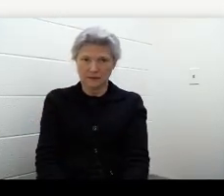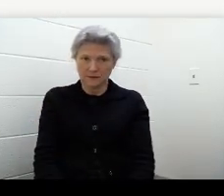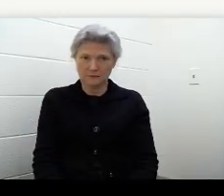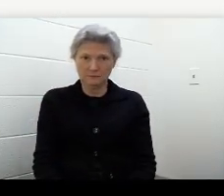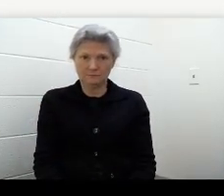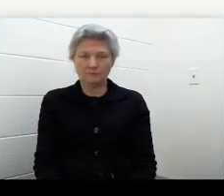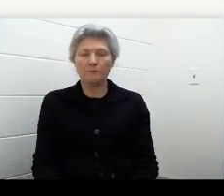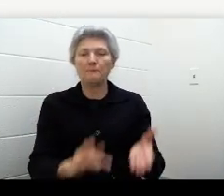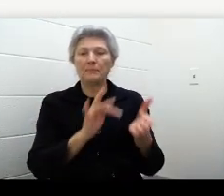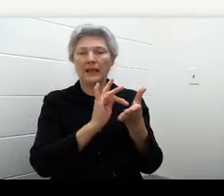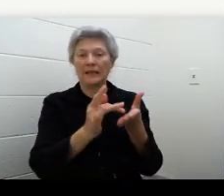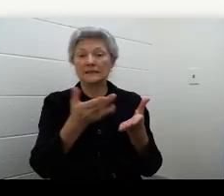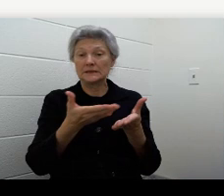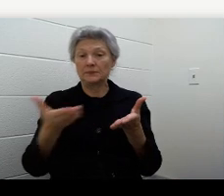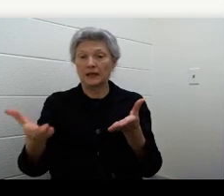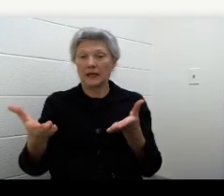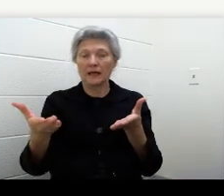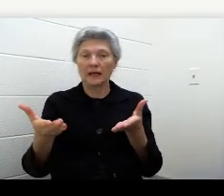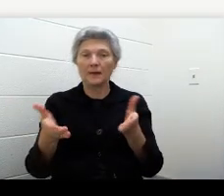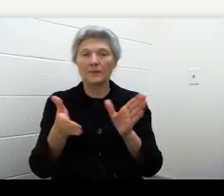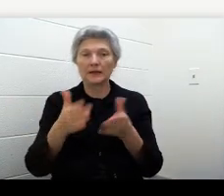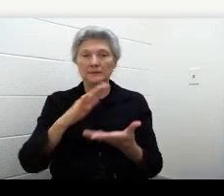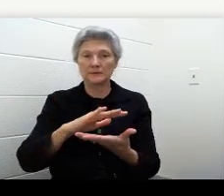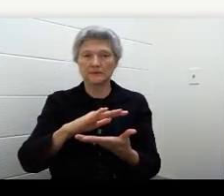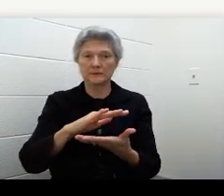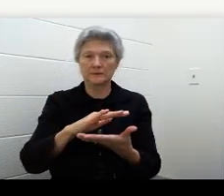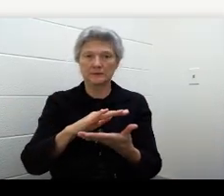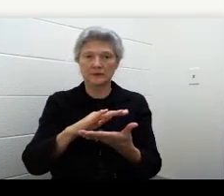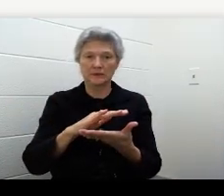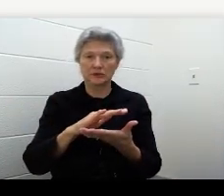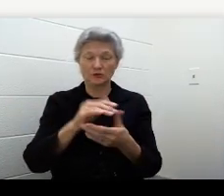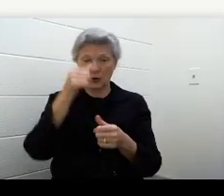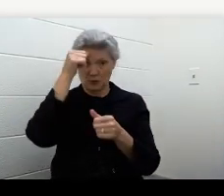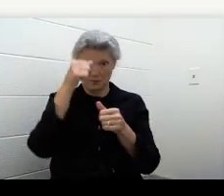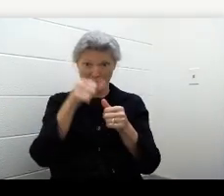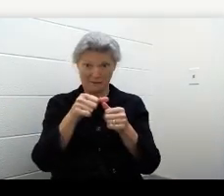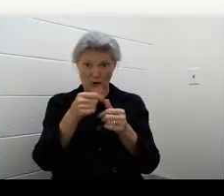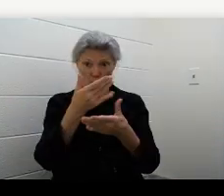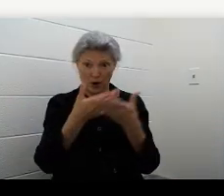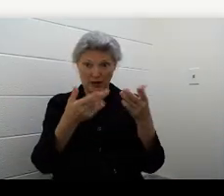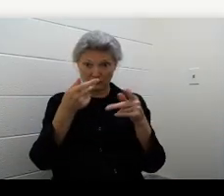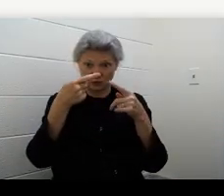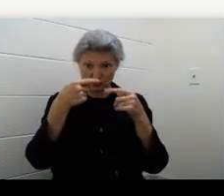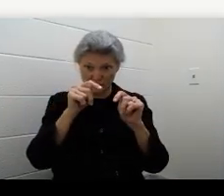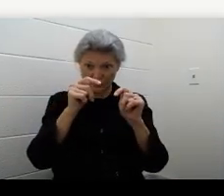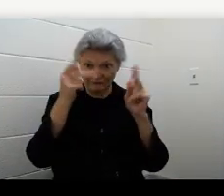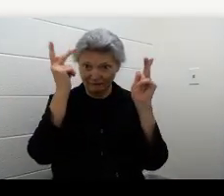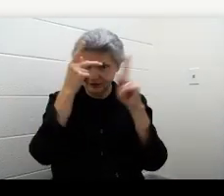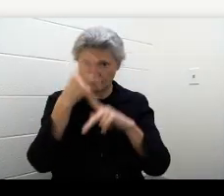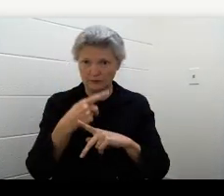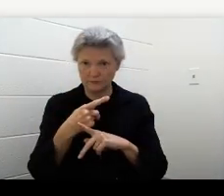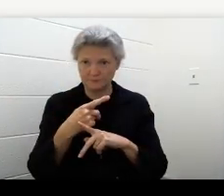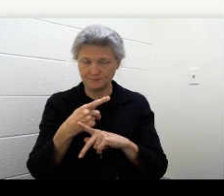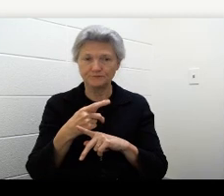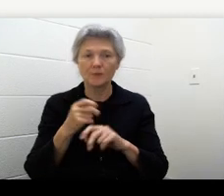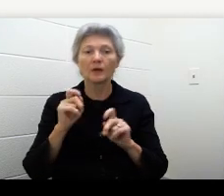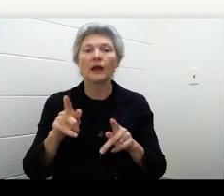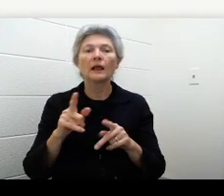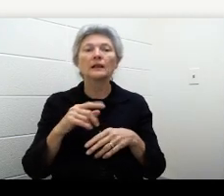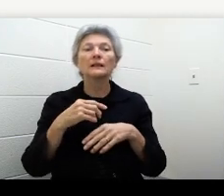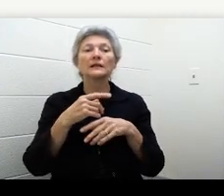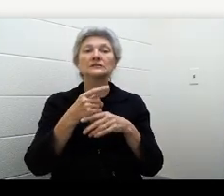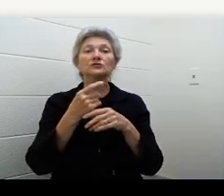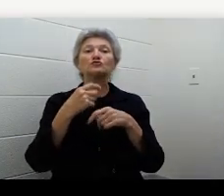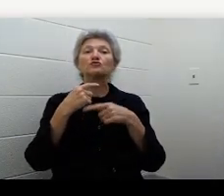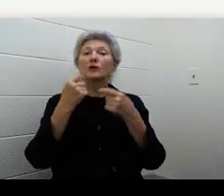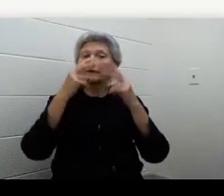blank supply boxes, so I don't forget what it is that I'm trying to figure out. Now let's make sense